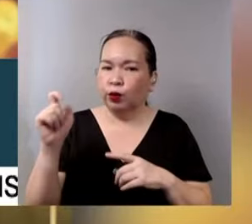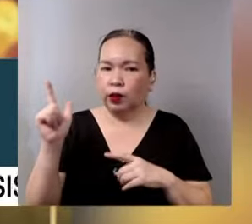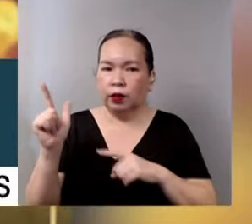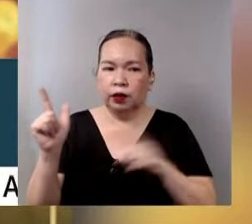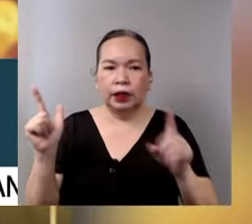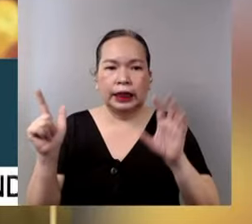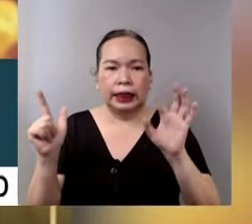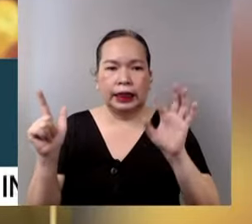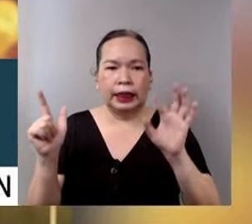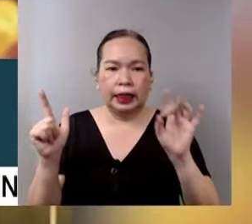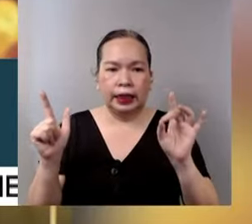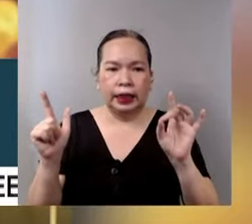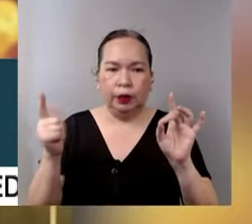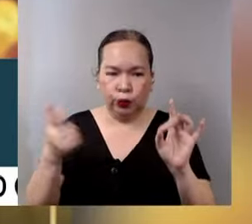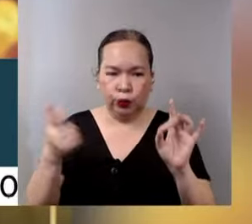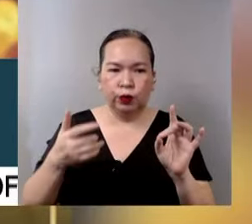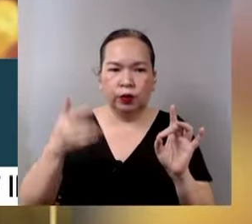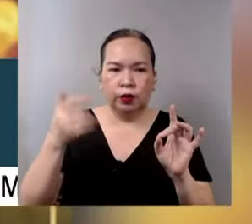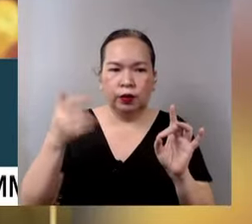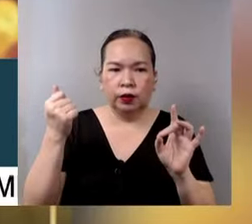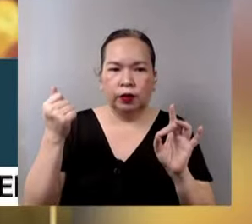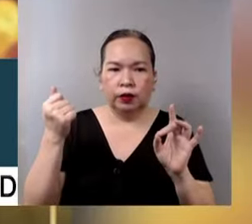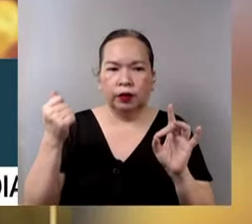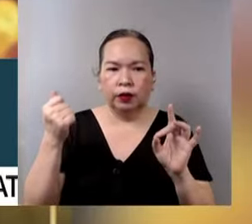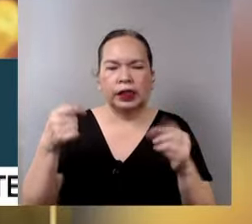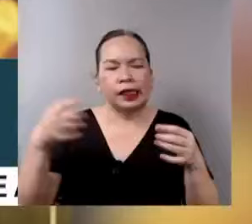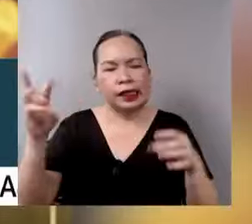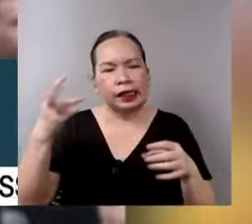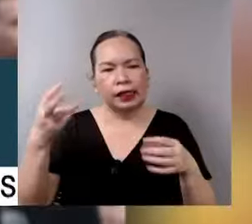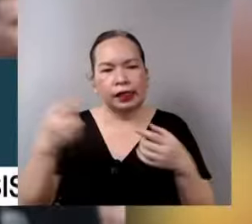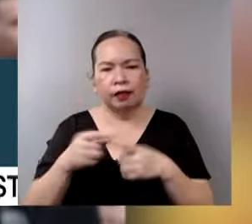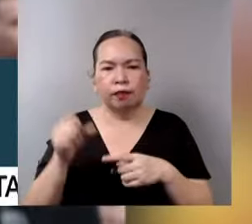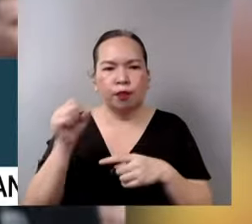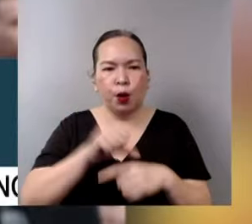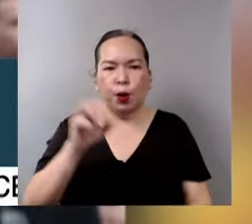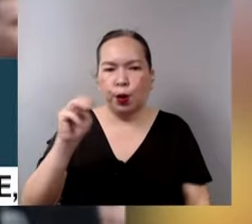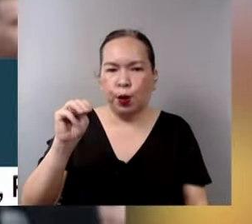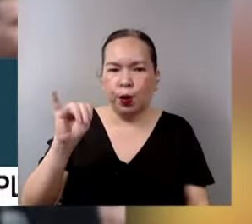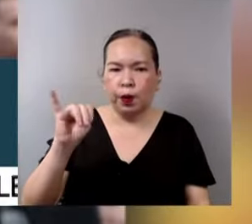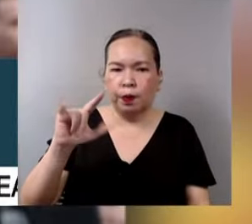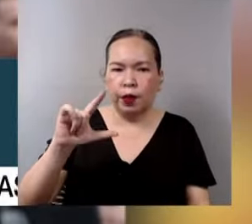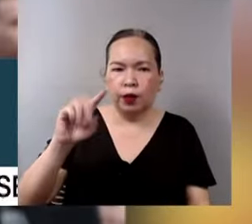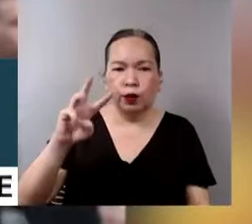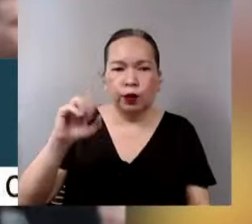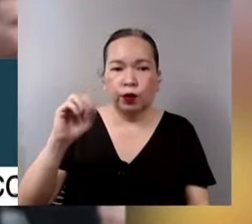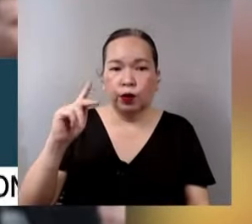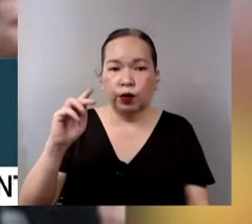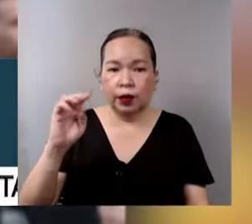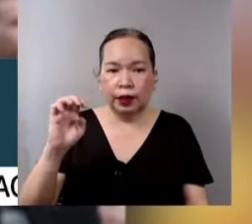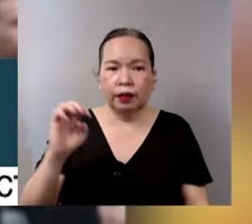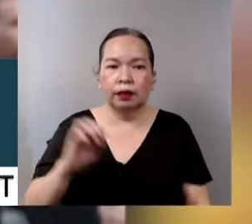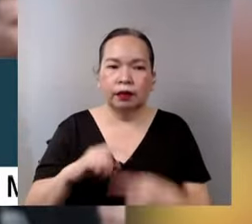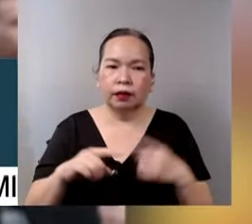clinching game, make that Game 6 victory against the Milwaukee Bucks. Toppin finished with 21